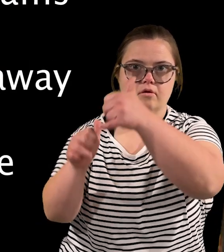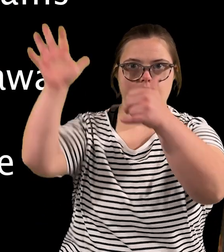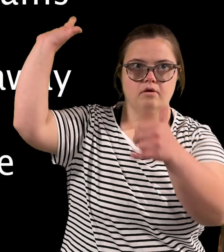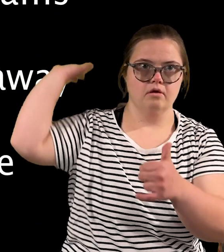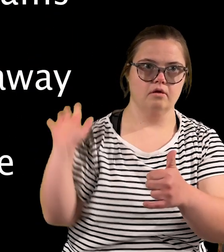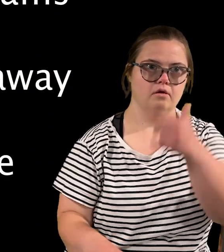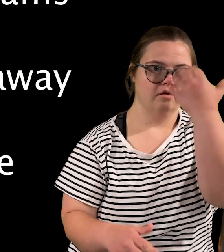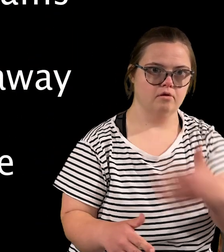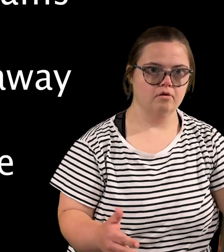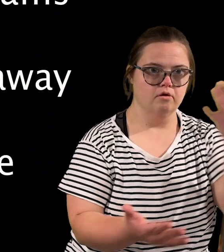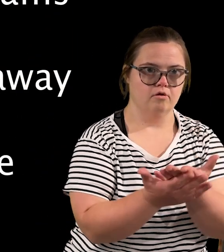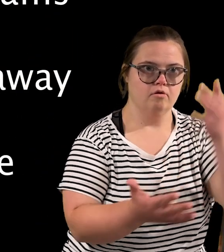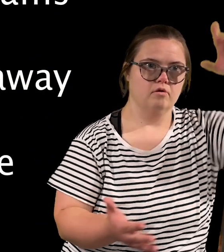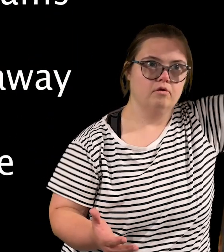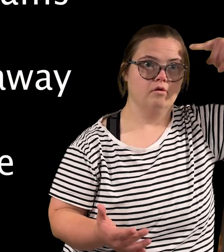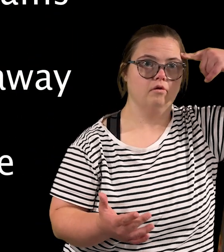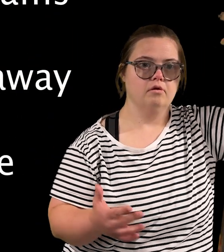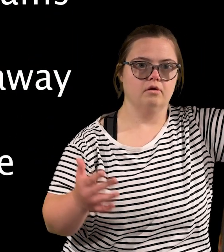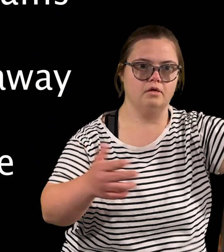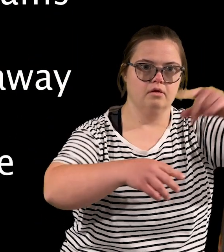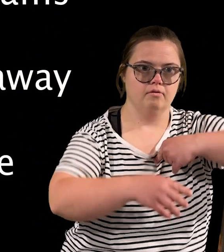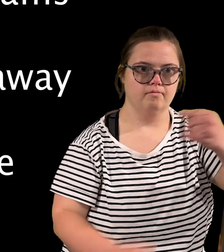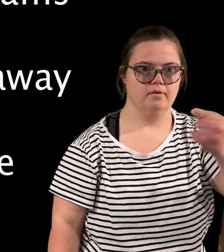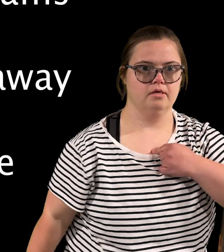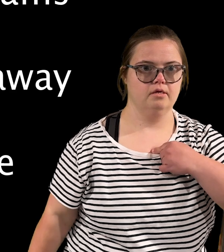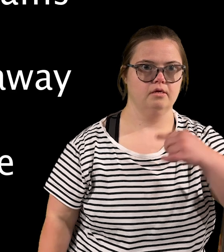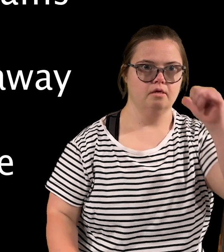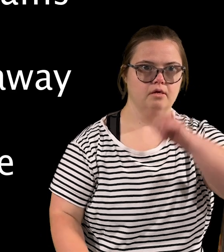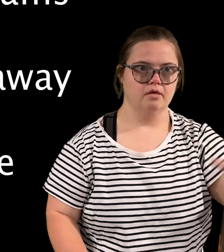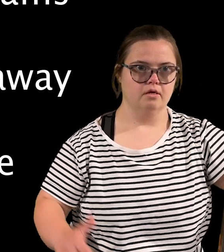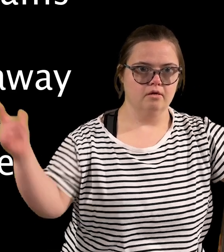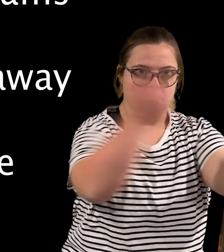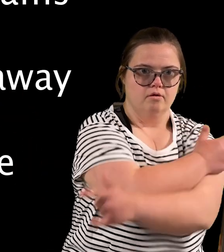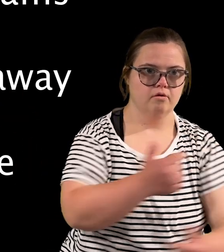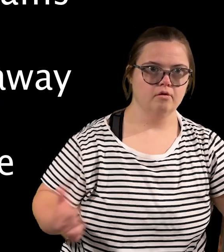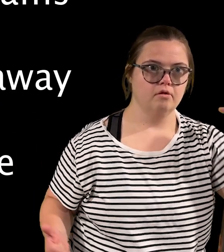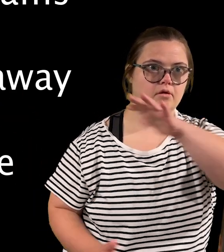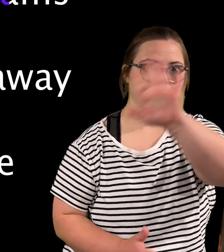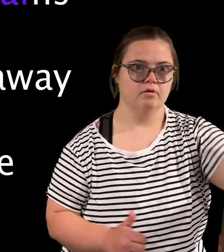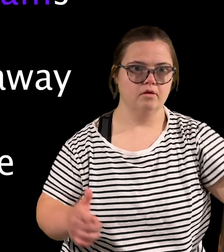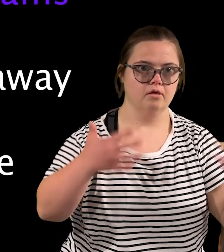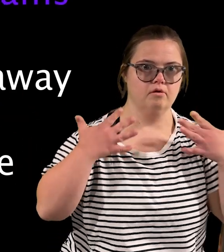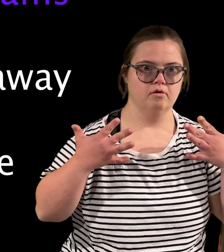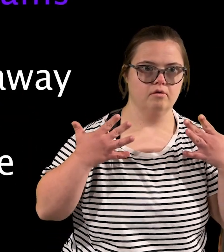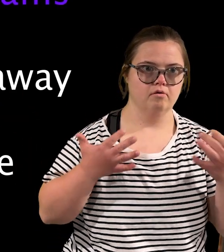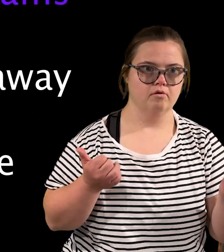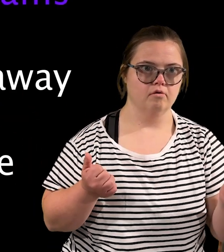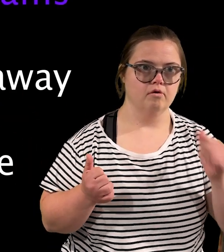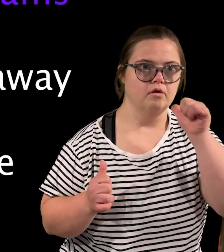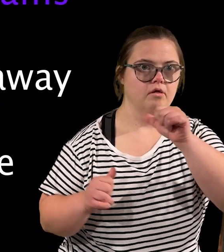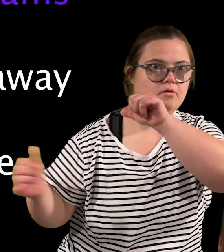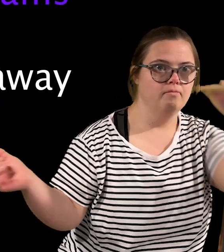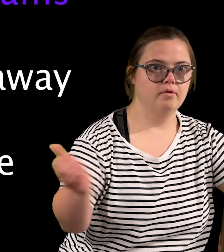Your face, it haunts my once pleasant dreams. Your voice,